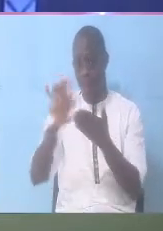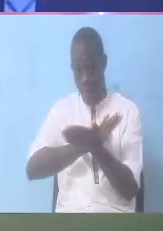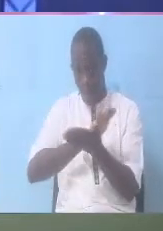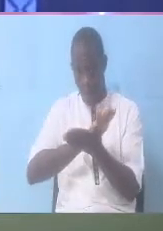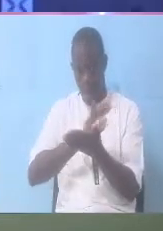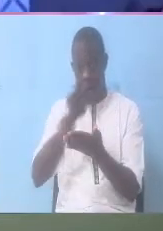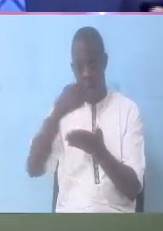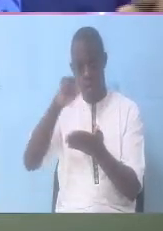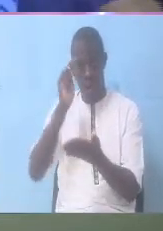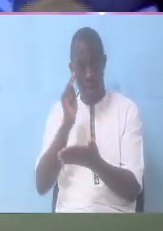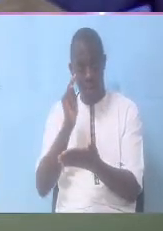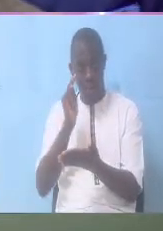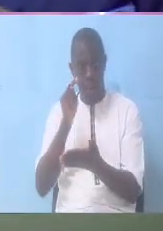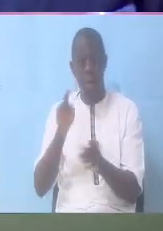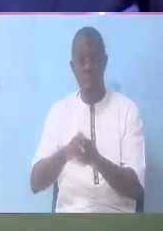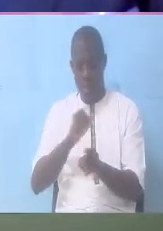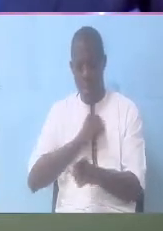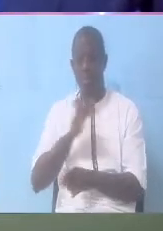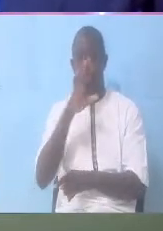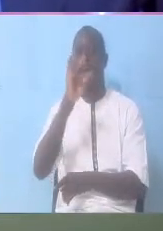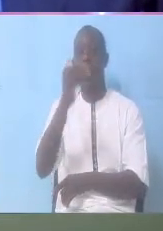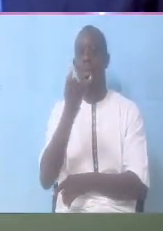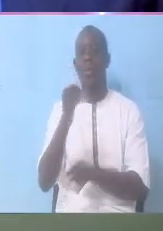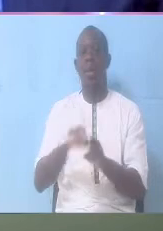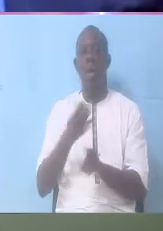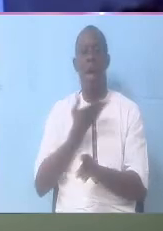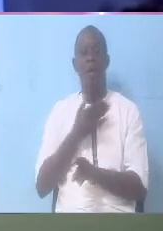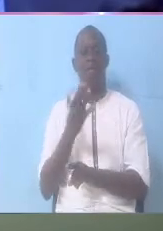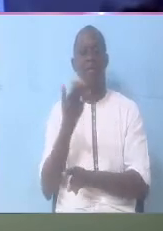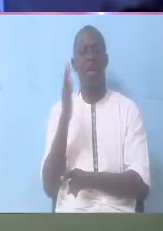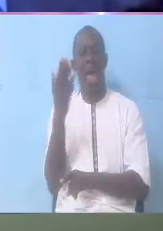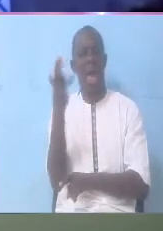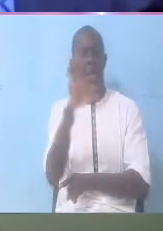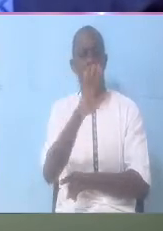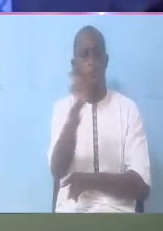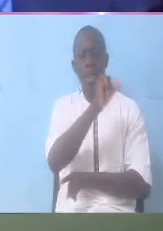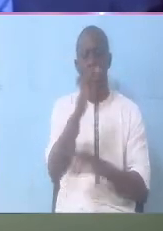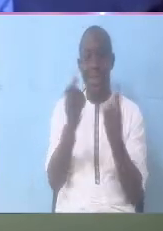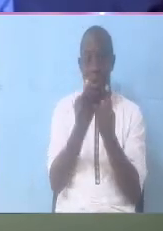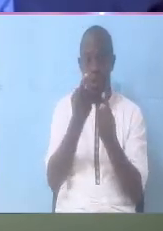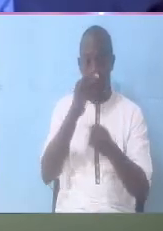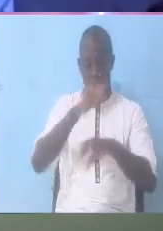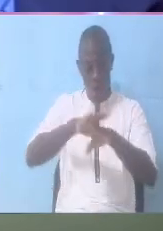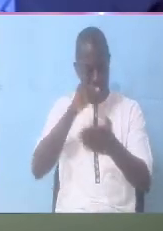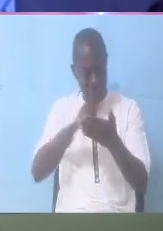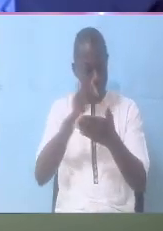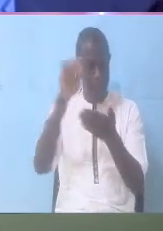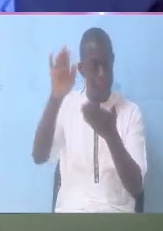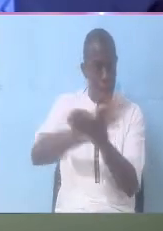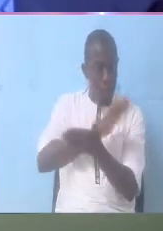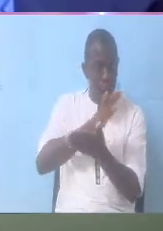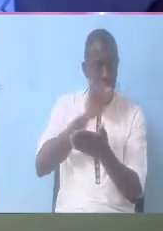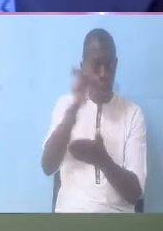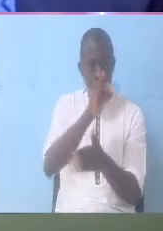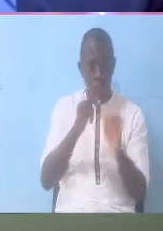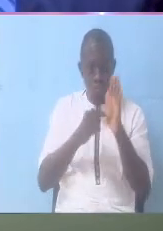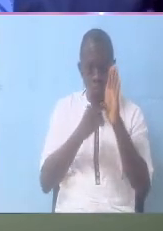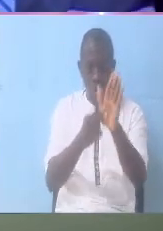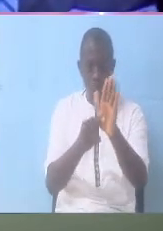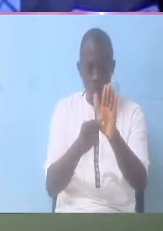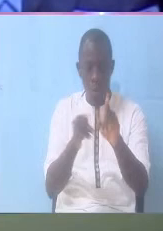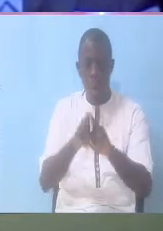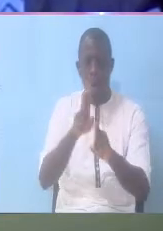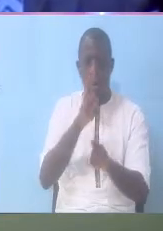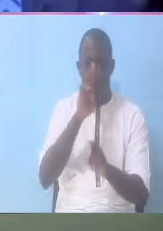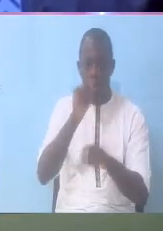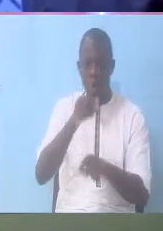Yes. Yes. Is there anything in the document which shows yes. who